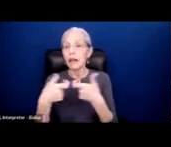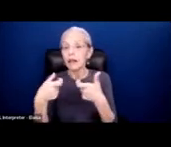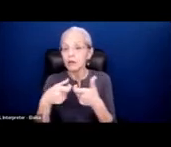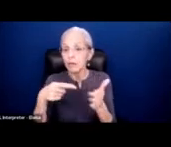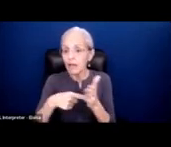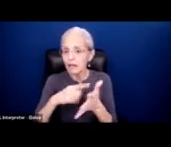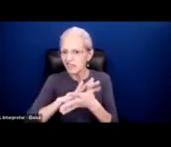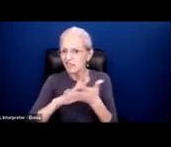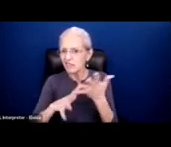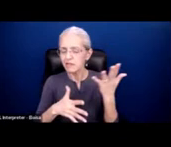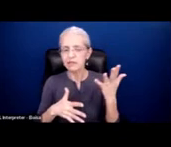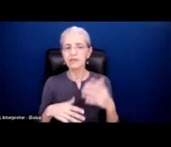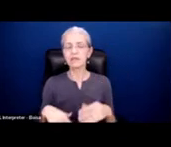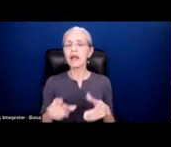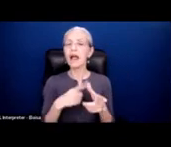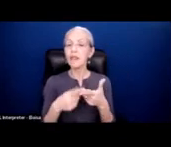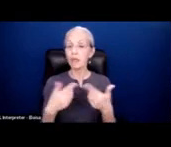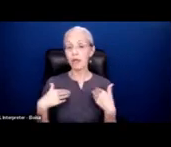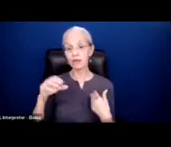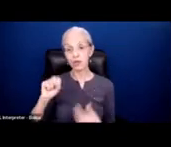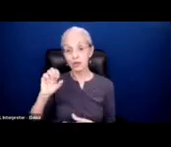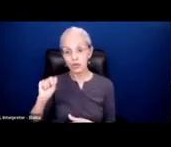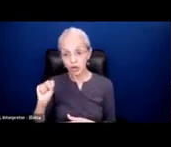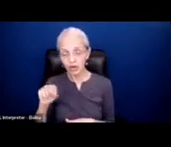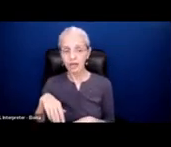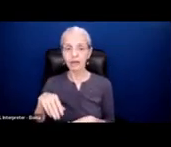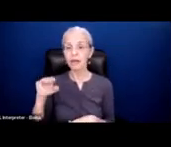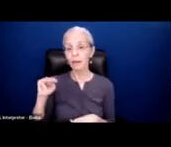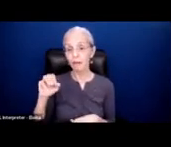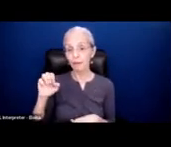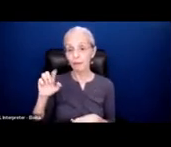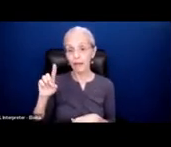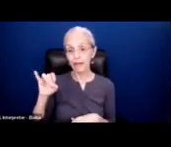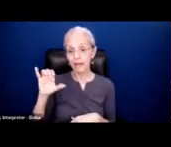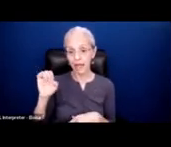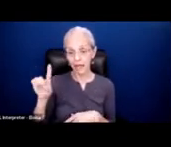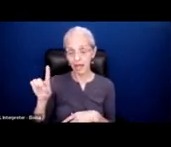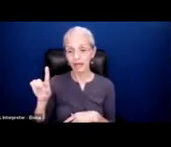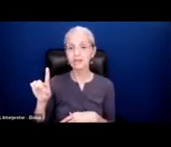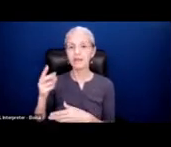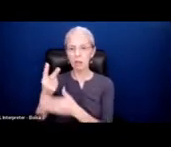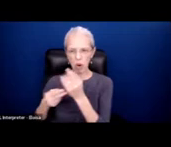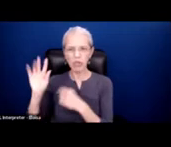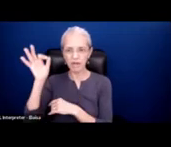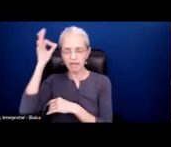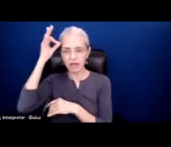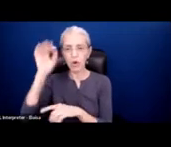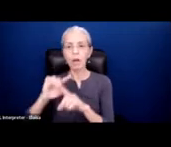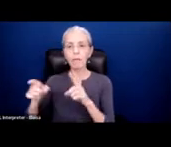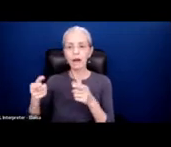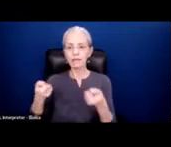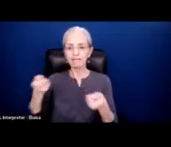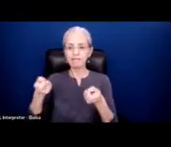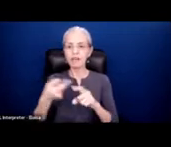things like that. Then we have Social Security and Medicaid. Social Security is federal, Medicaid is federal as well, but it's administered on the